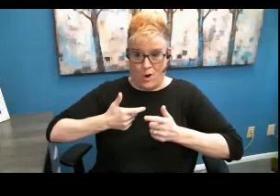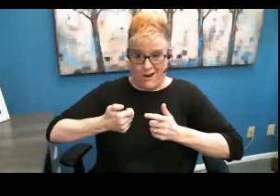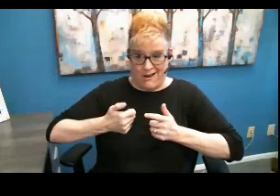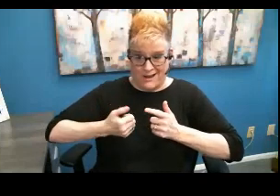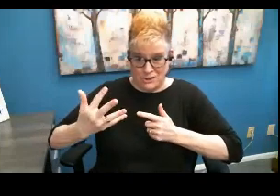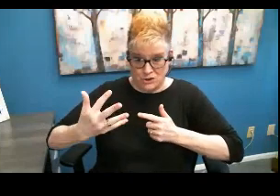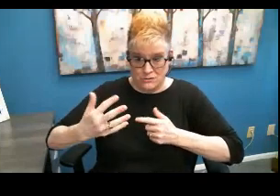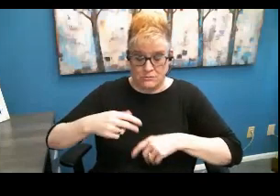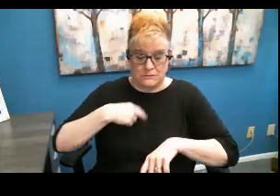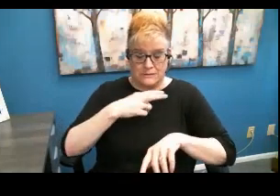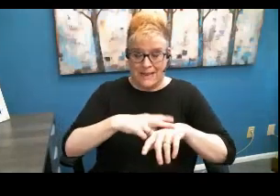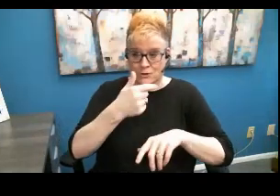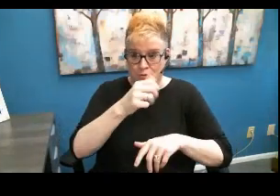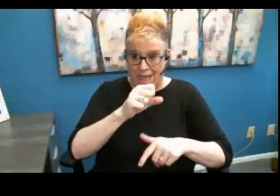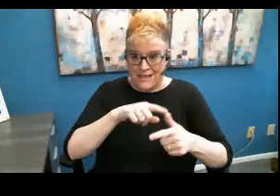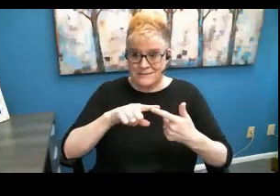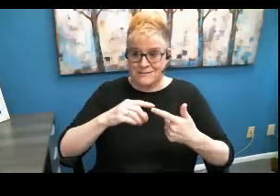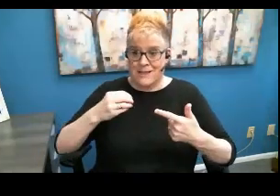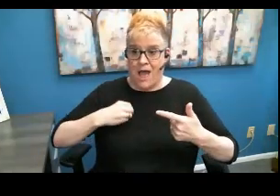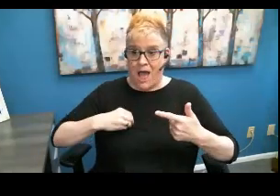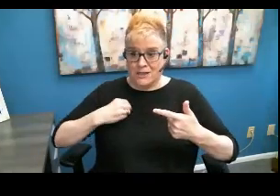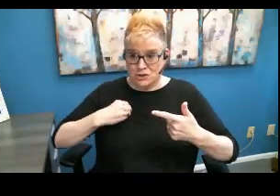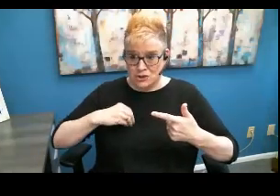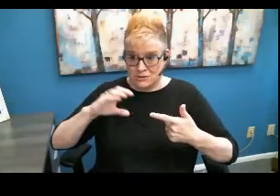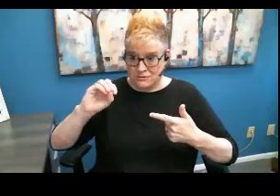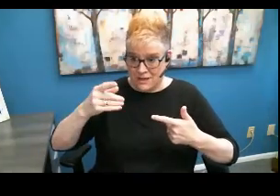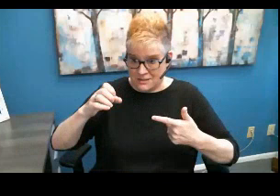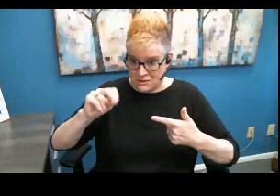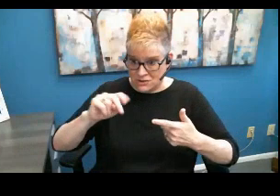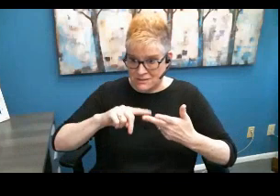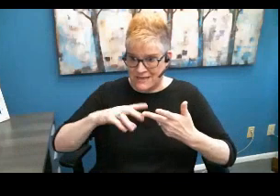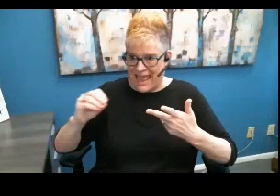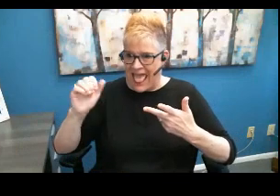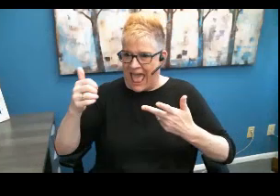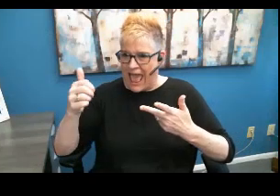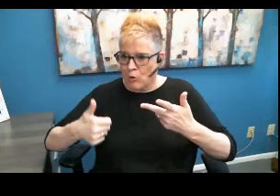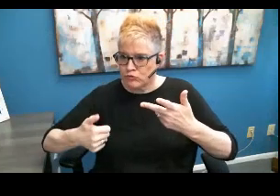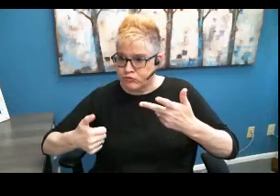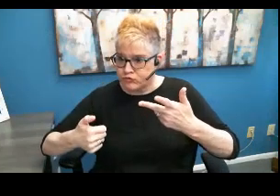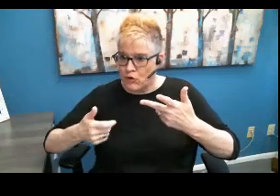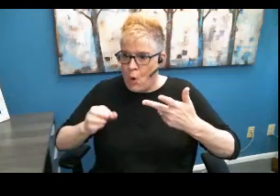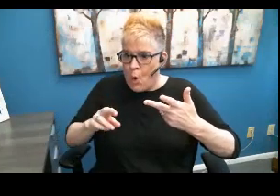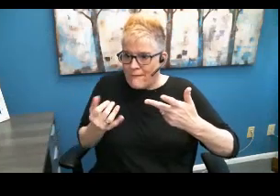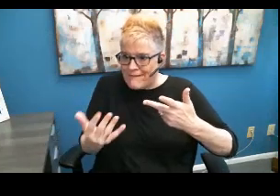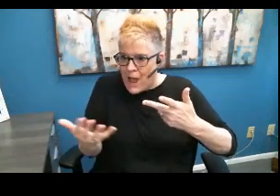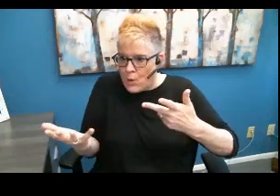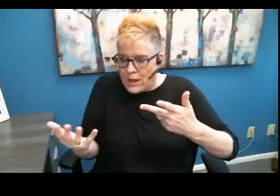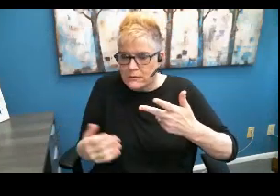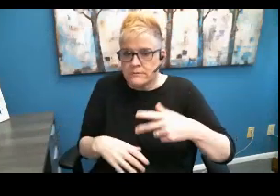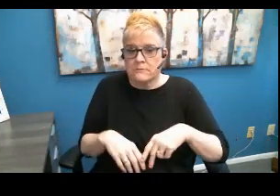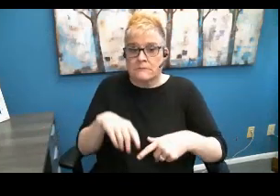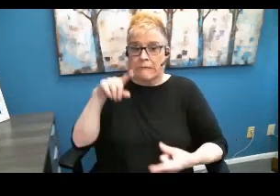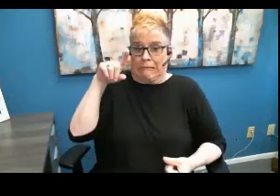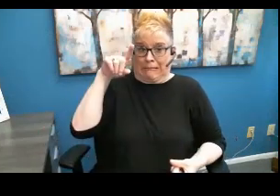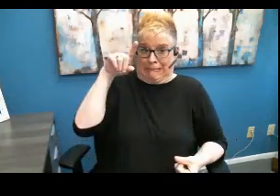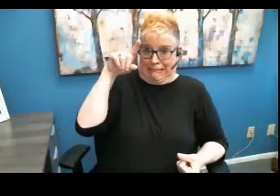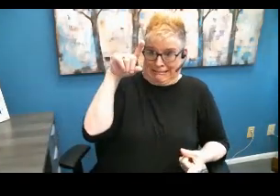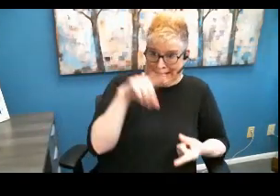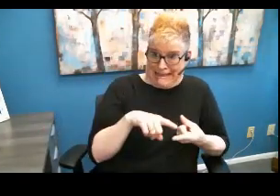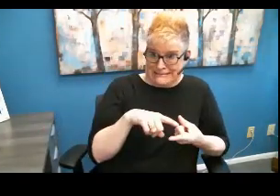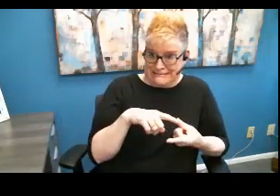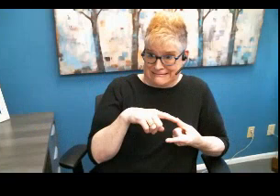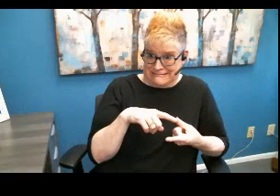gas, it's oxygen, and it's a source of ignition. So if it's too lean, which means less than 5% natural gas mixed in a